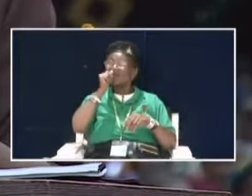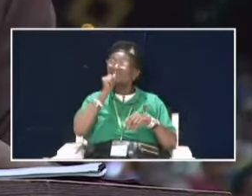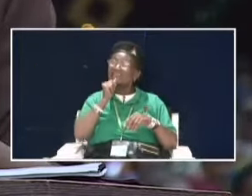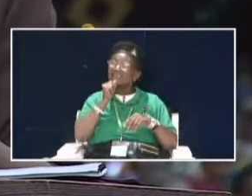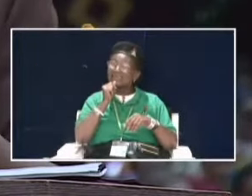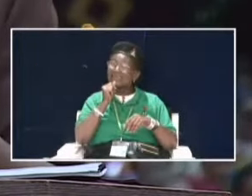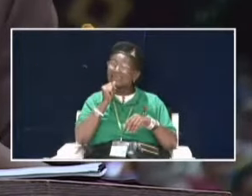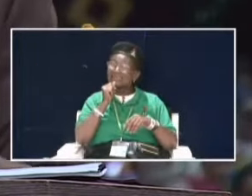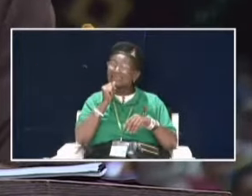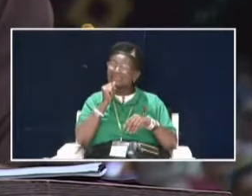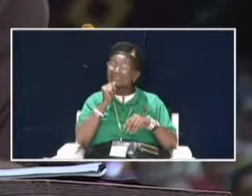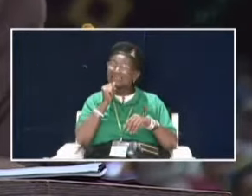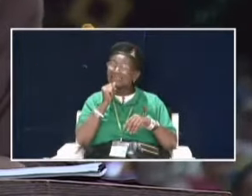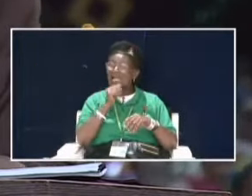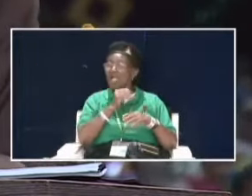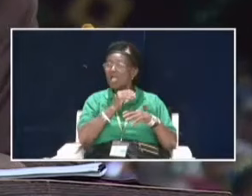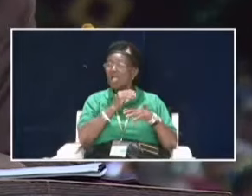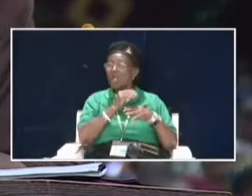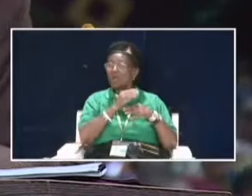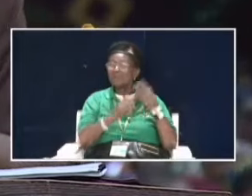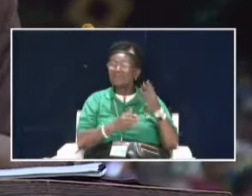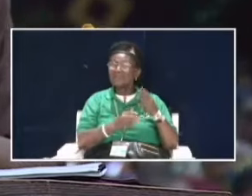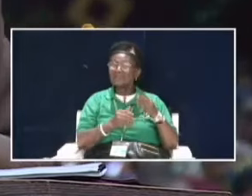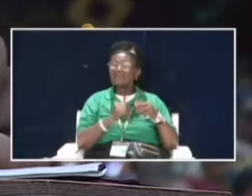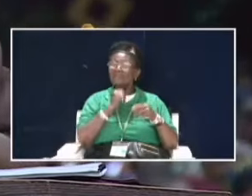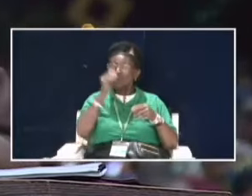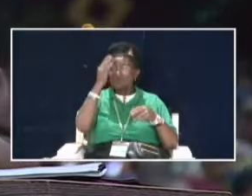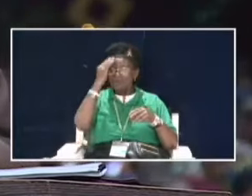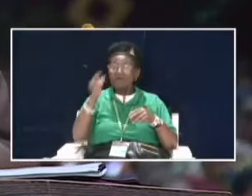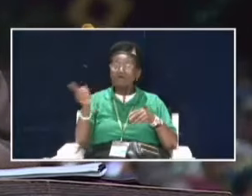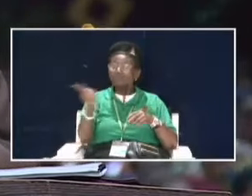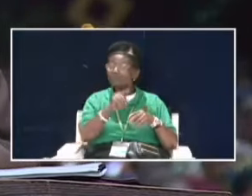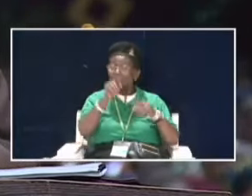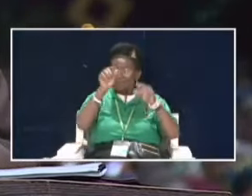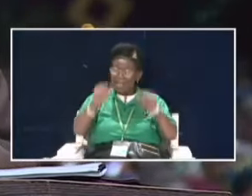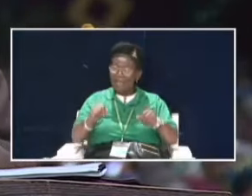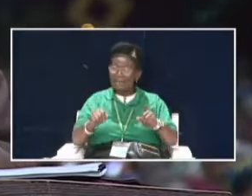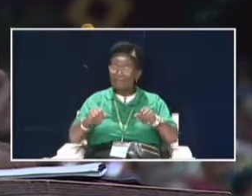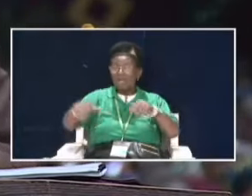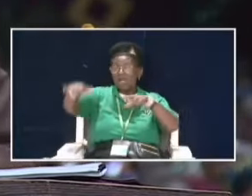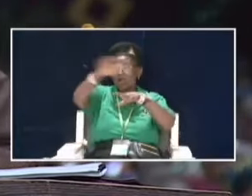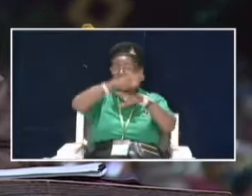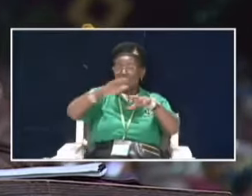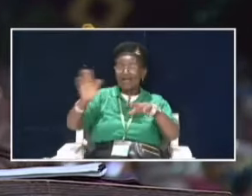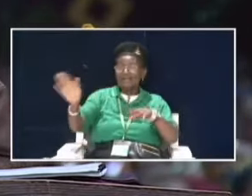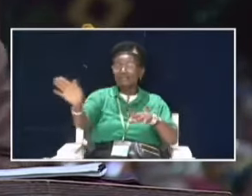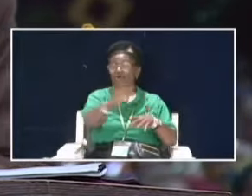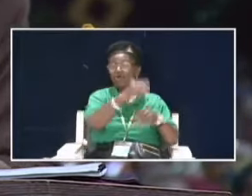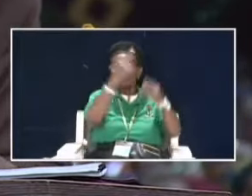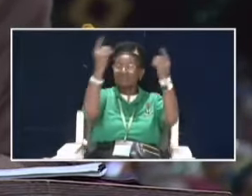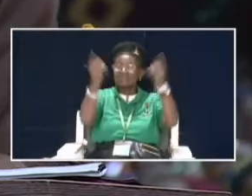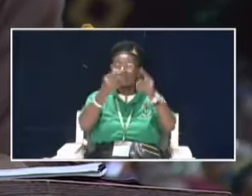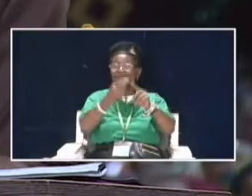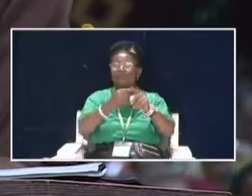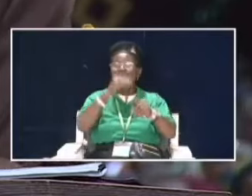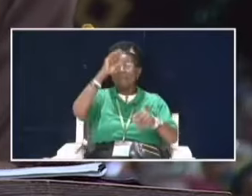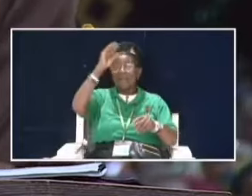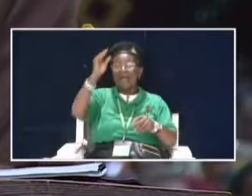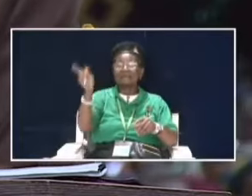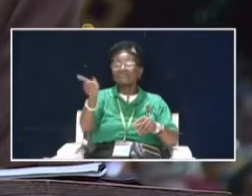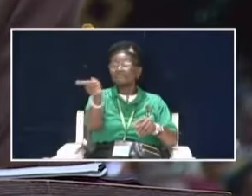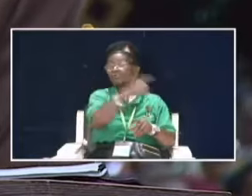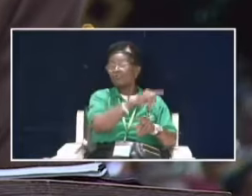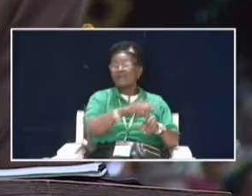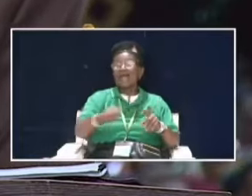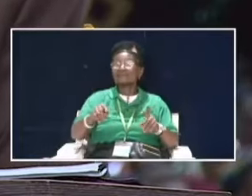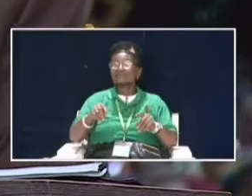absolutely covered. You can cover your sin from man. You can't cover it from the Almighty